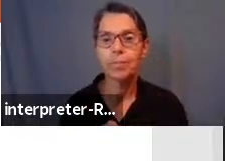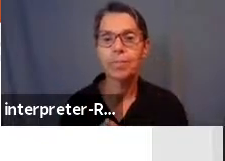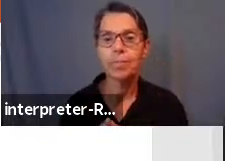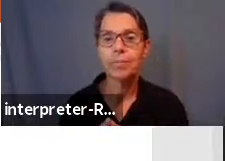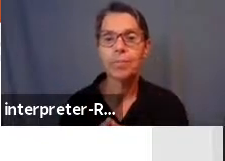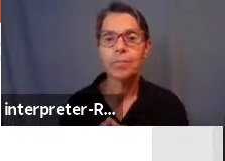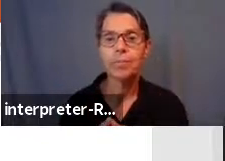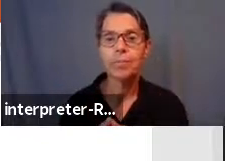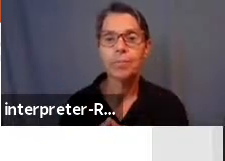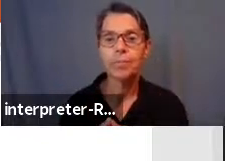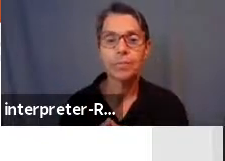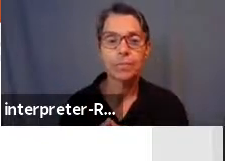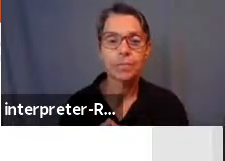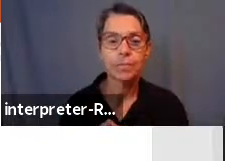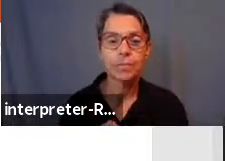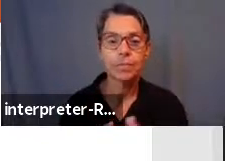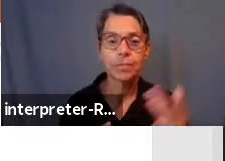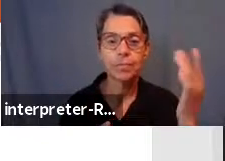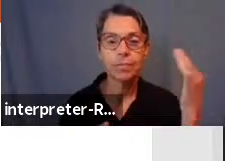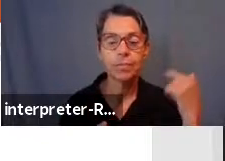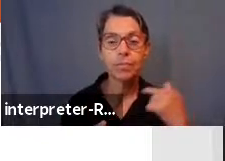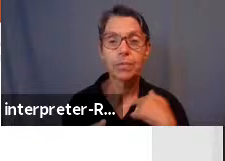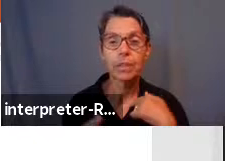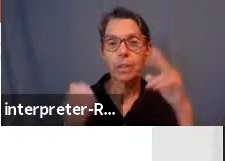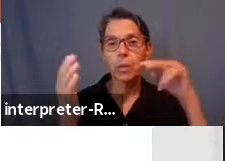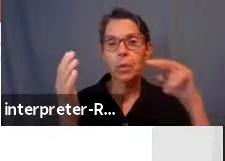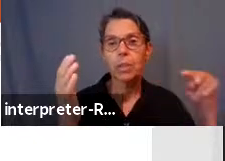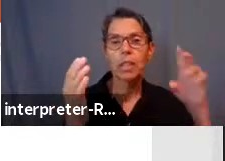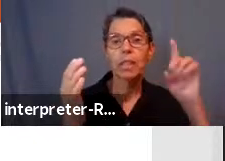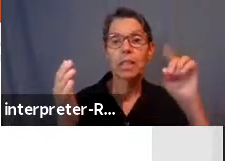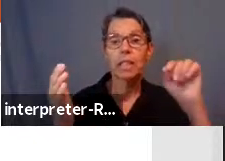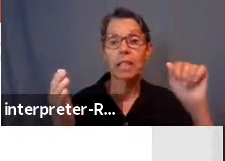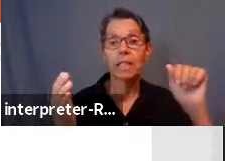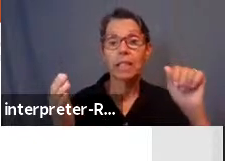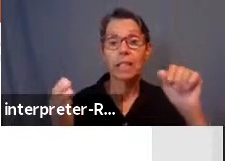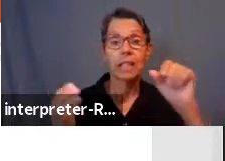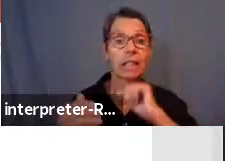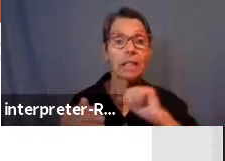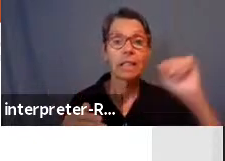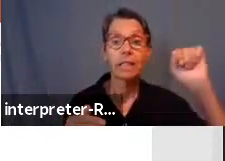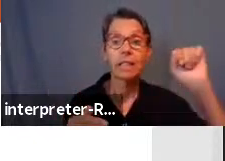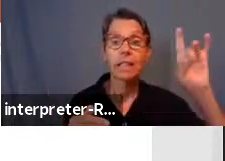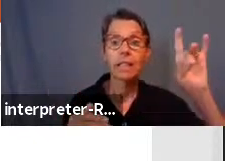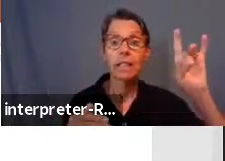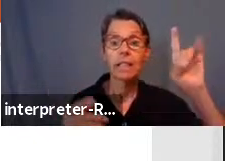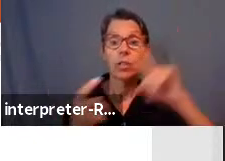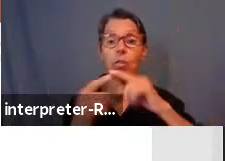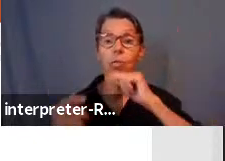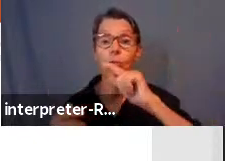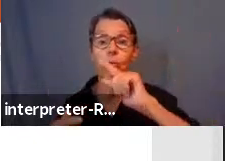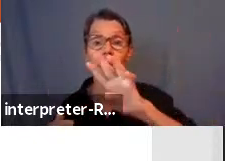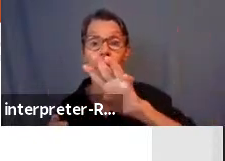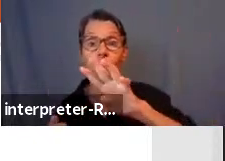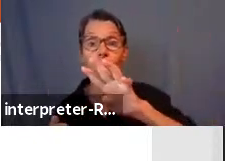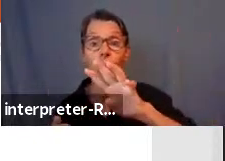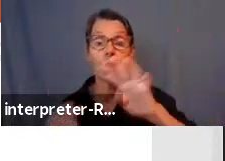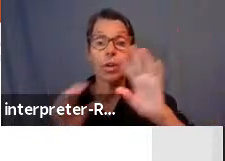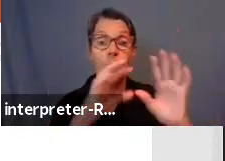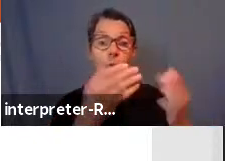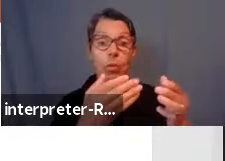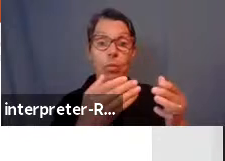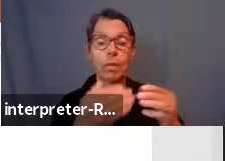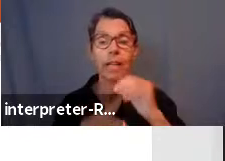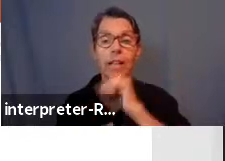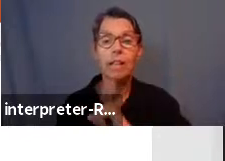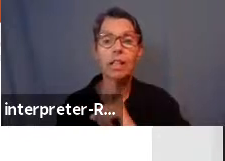You know, when I was looking through the data, the 18 to 24-year-old group and the 25 to 34-year-old group